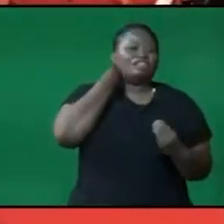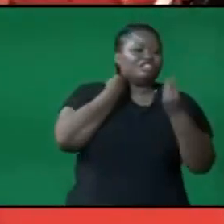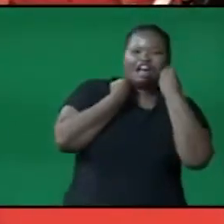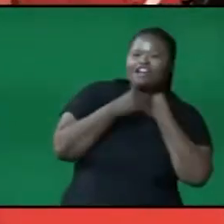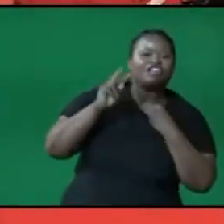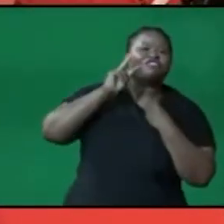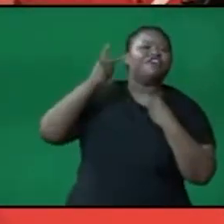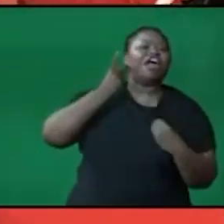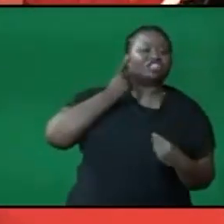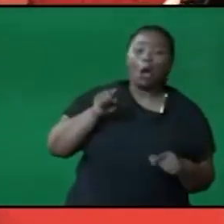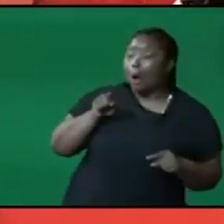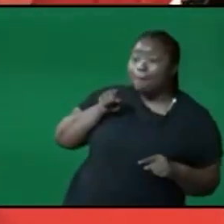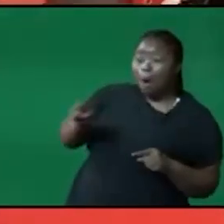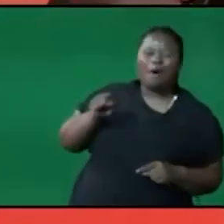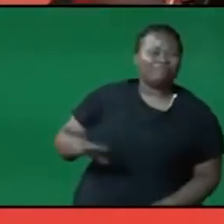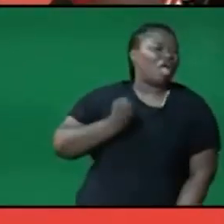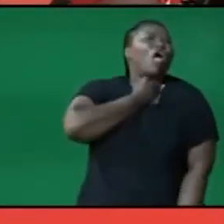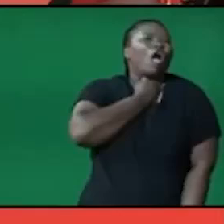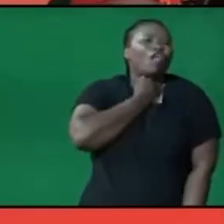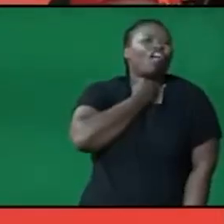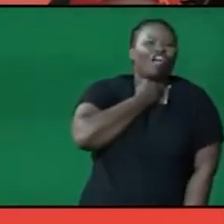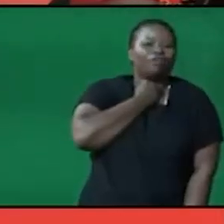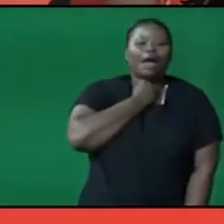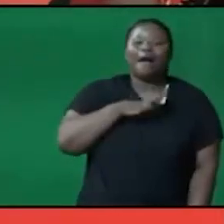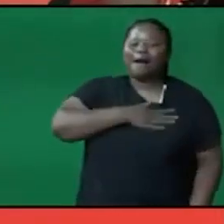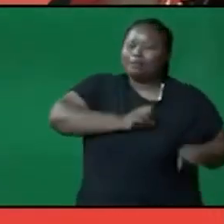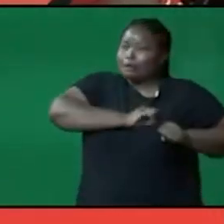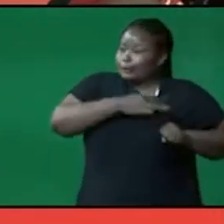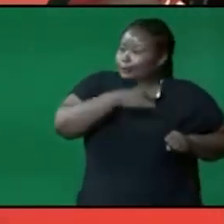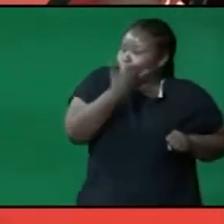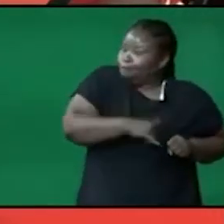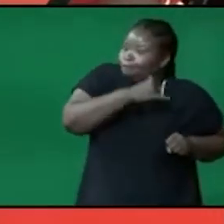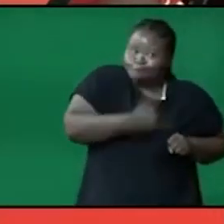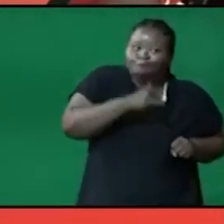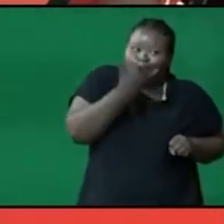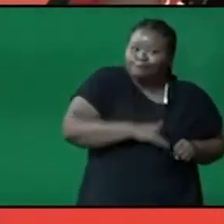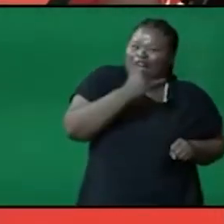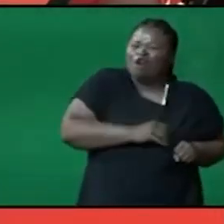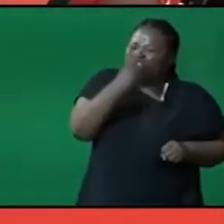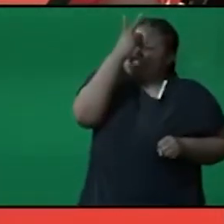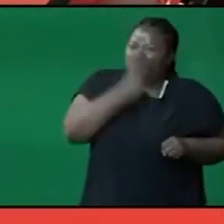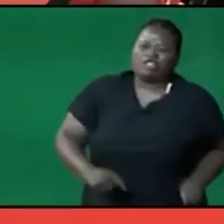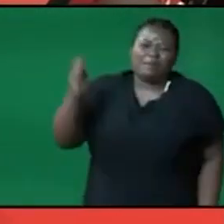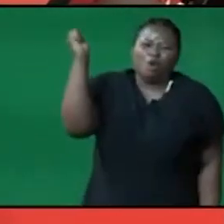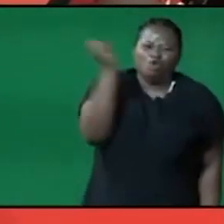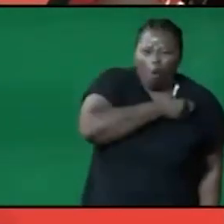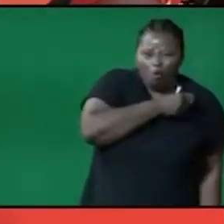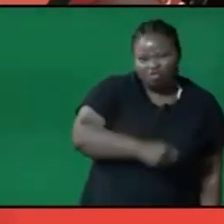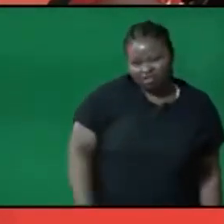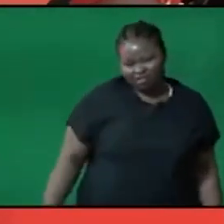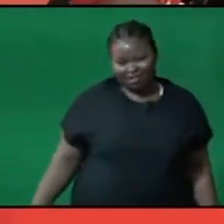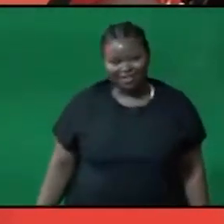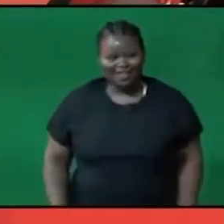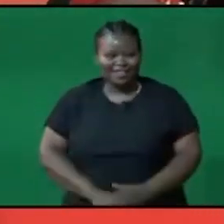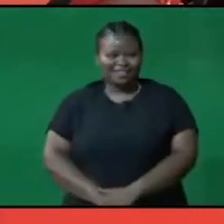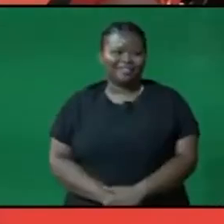beetroot bona di tabe di ba gama di pelo di a baba di pelo tše dintsho tša baloi.